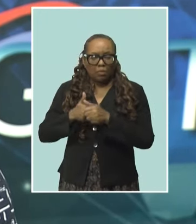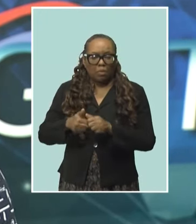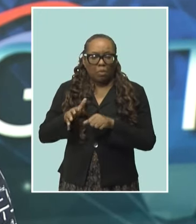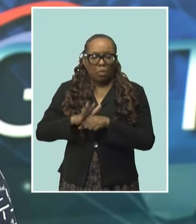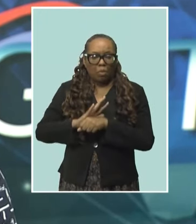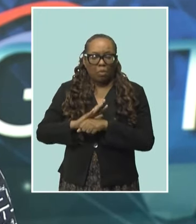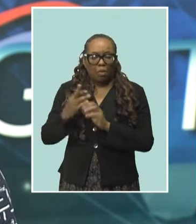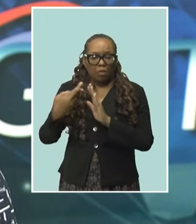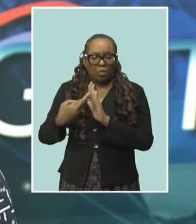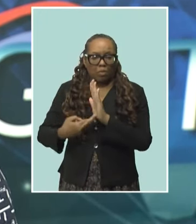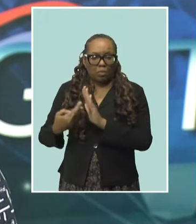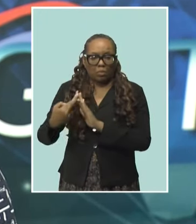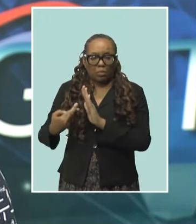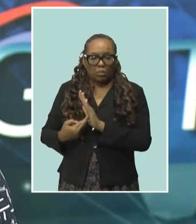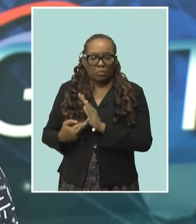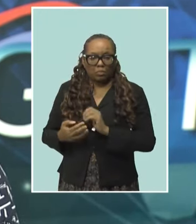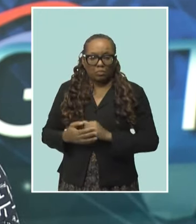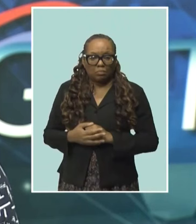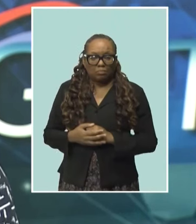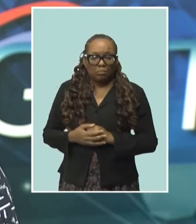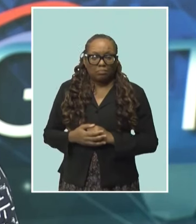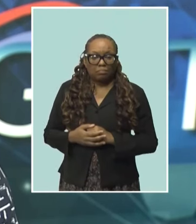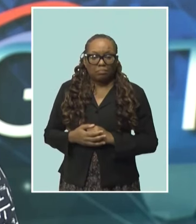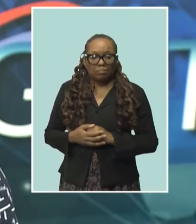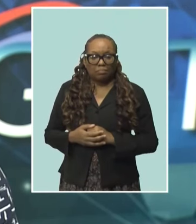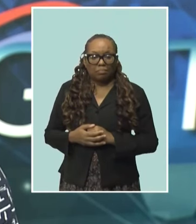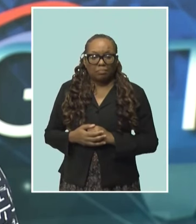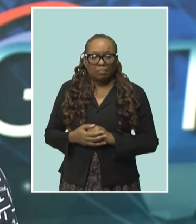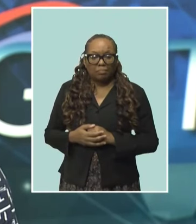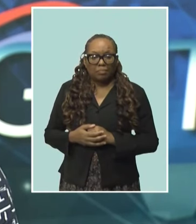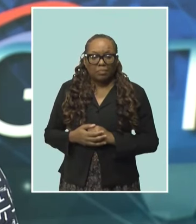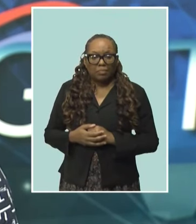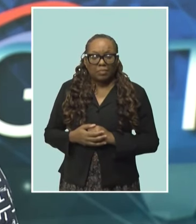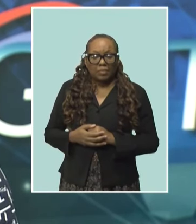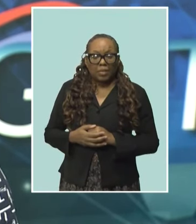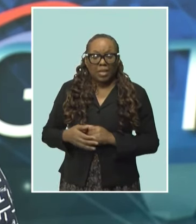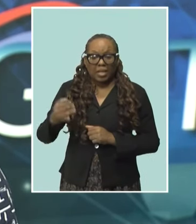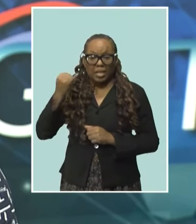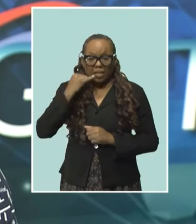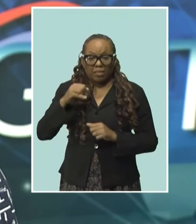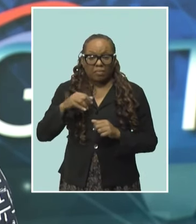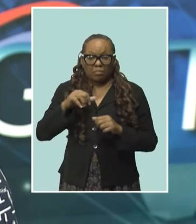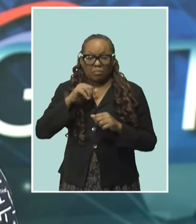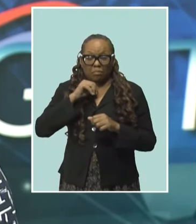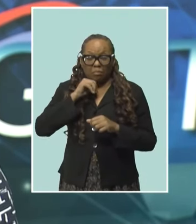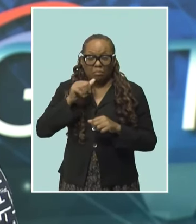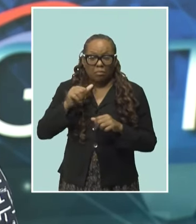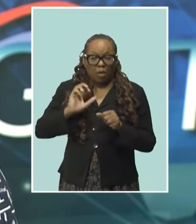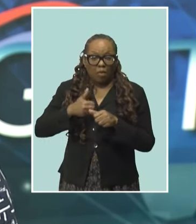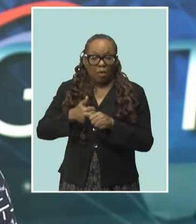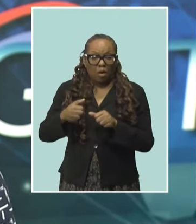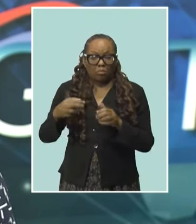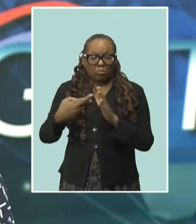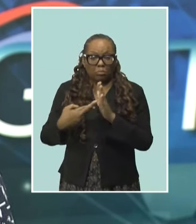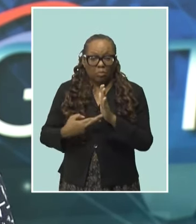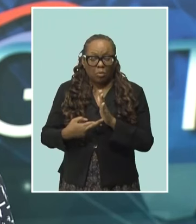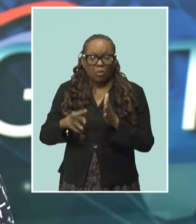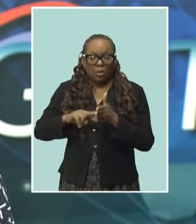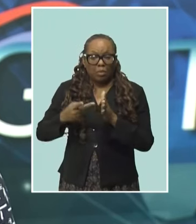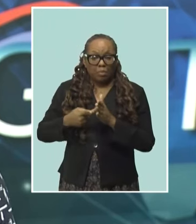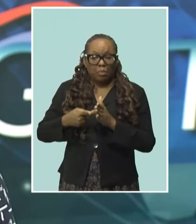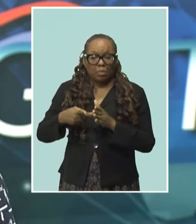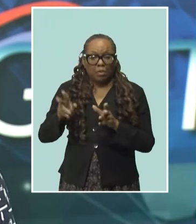who followed the COVID-19 directives. He says if something is not done, it leaves employers vulnerable to lawsuits by